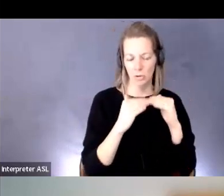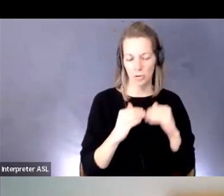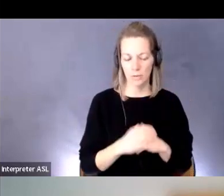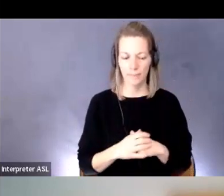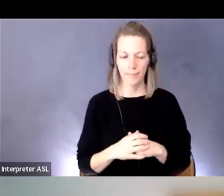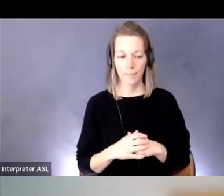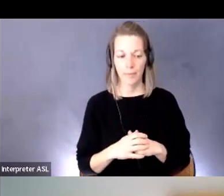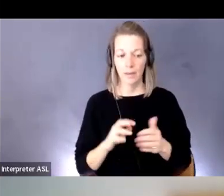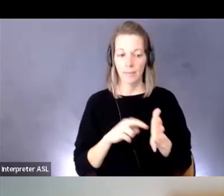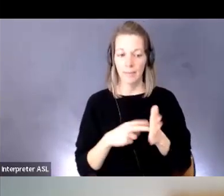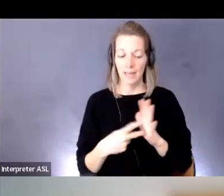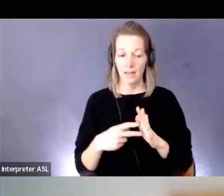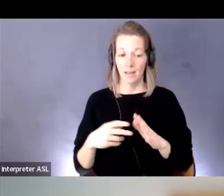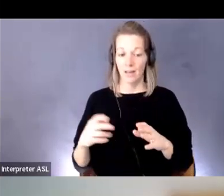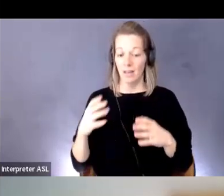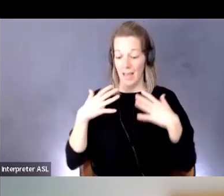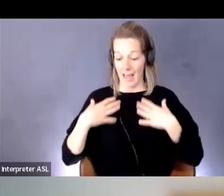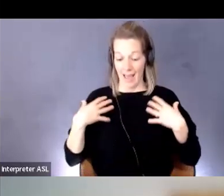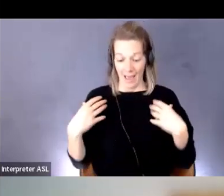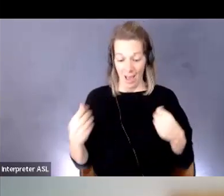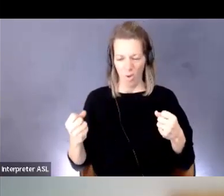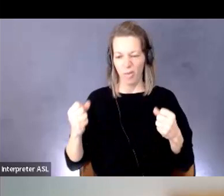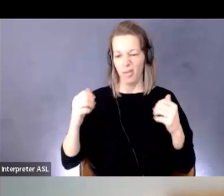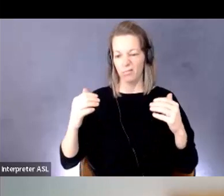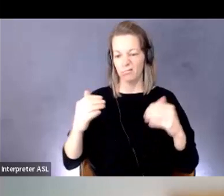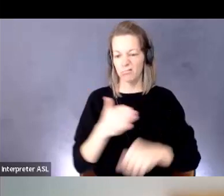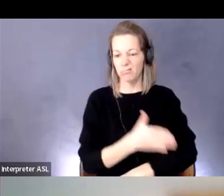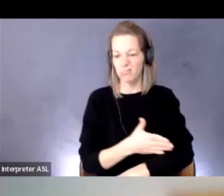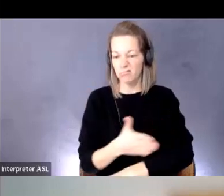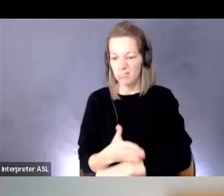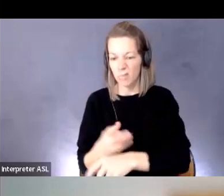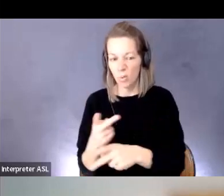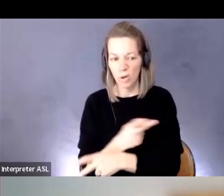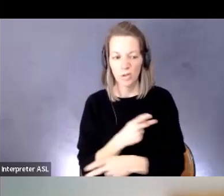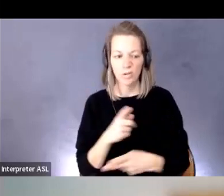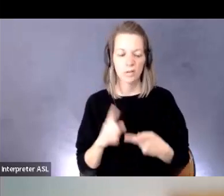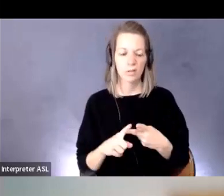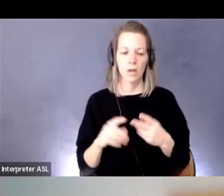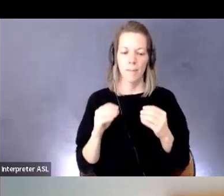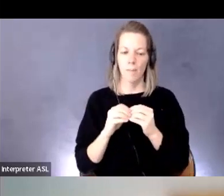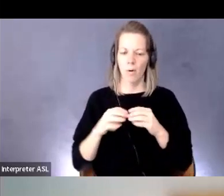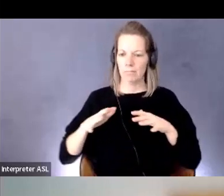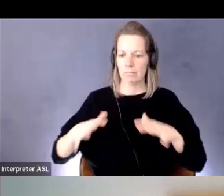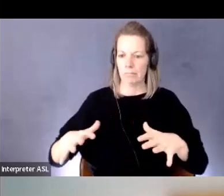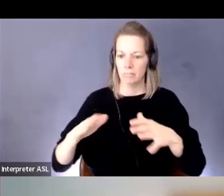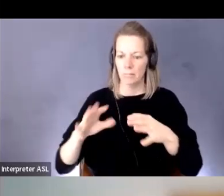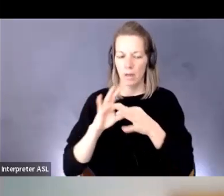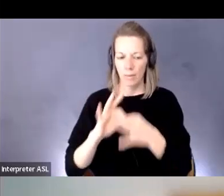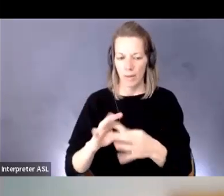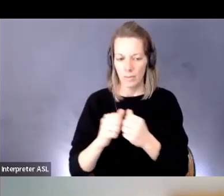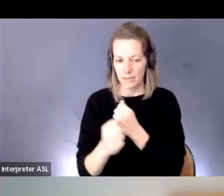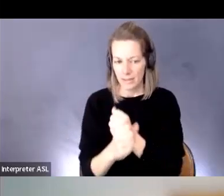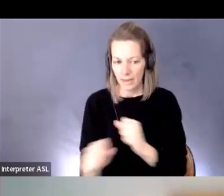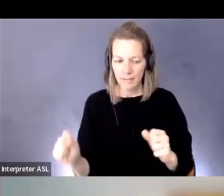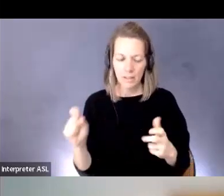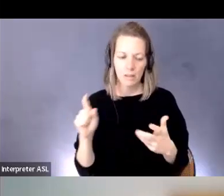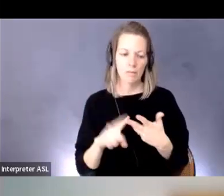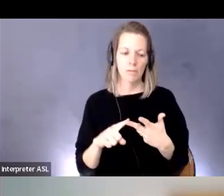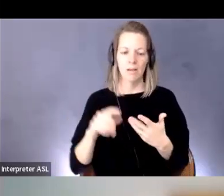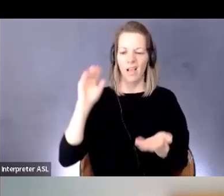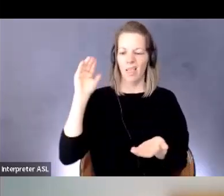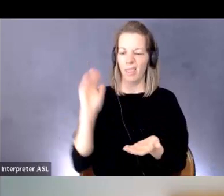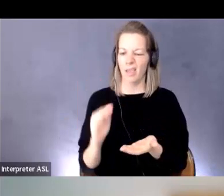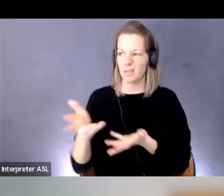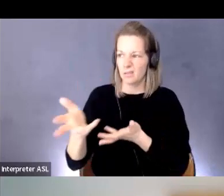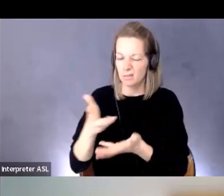That included worse overall health, more anxiety about their safety, less community engagement, and significantly less ability to make